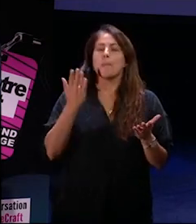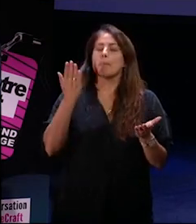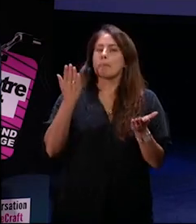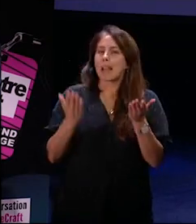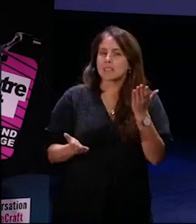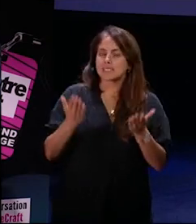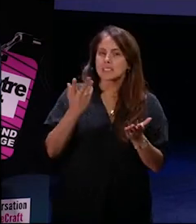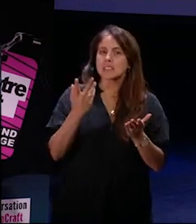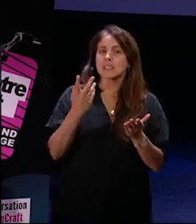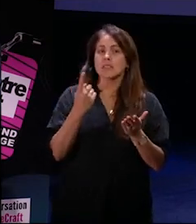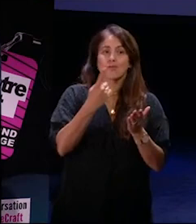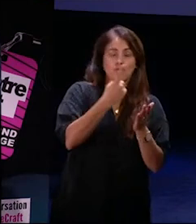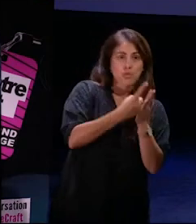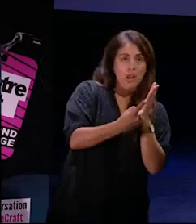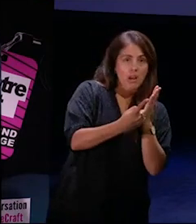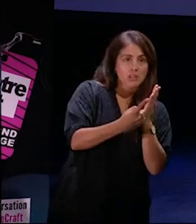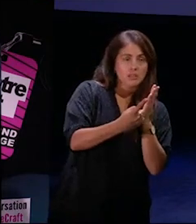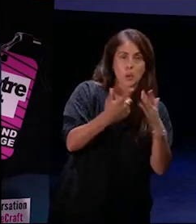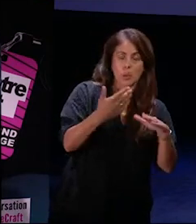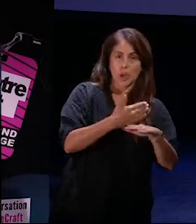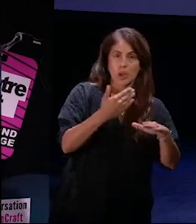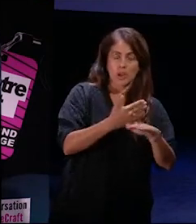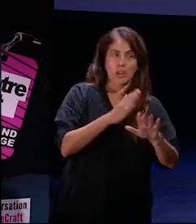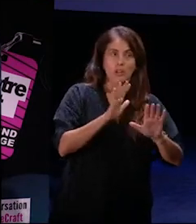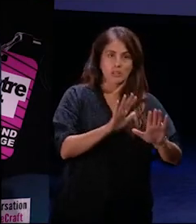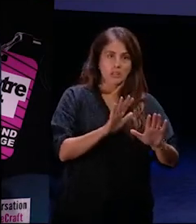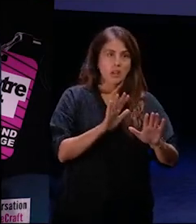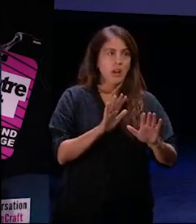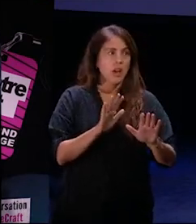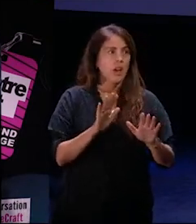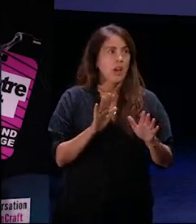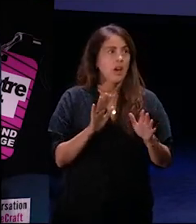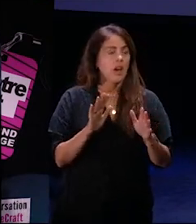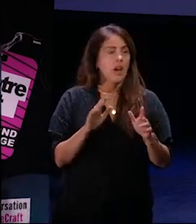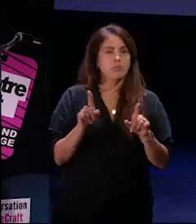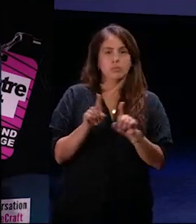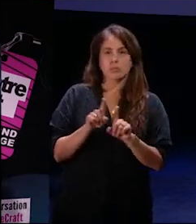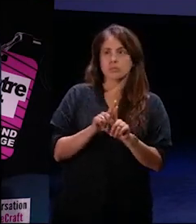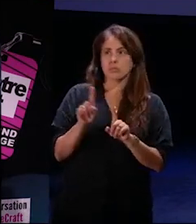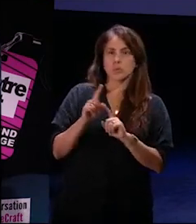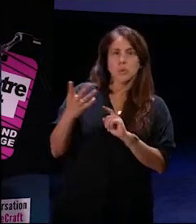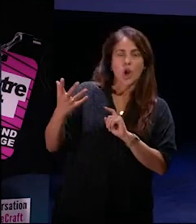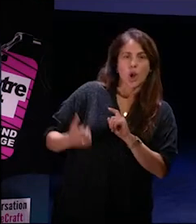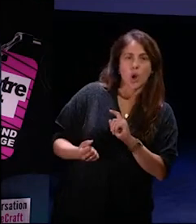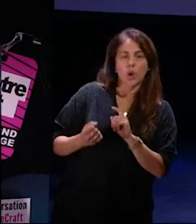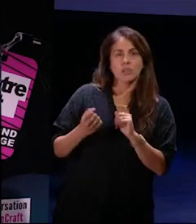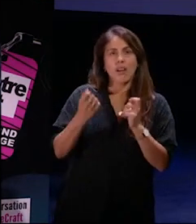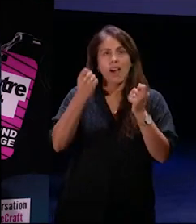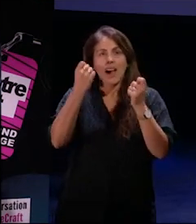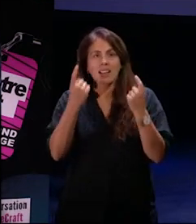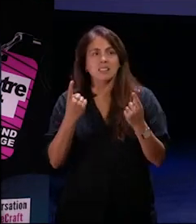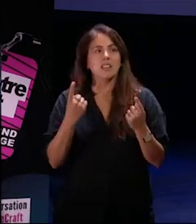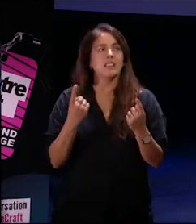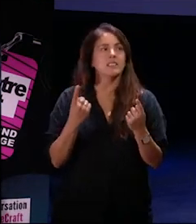balancing freelancing and whether there's, and not being so overwhelmed and understanding the time, like if